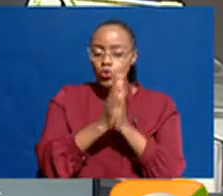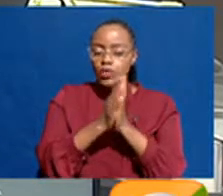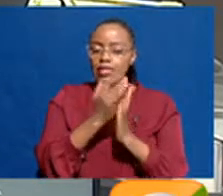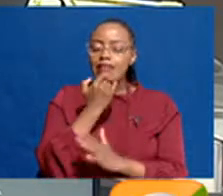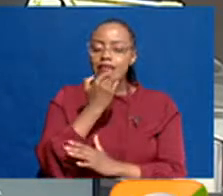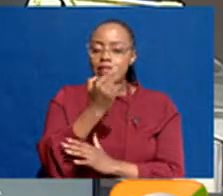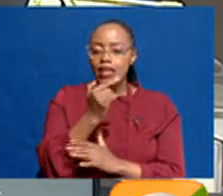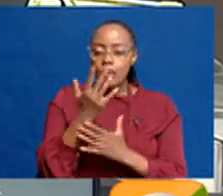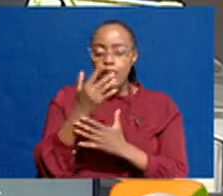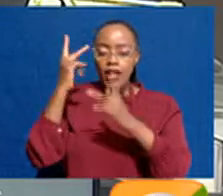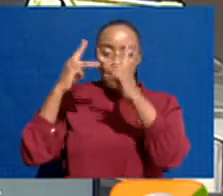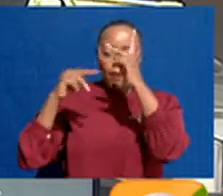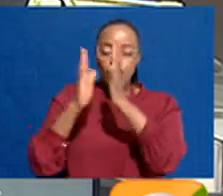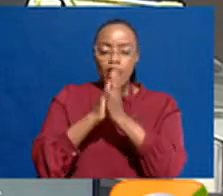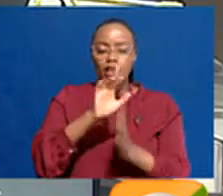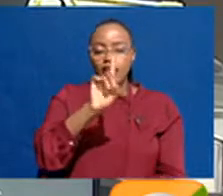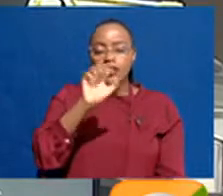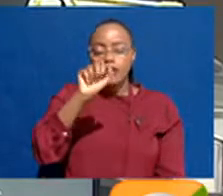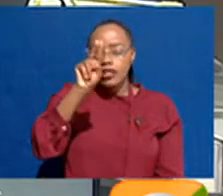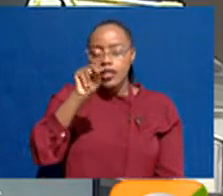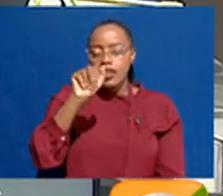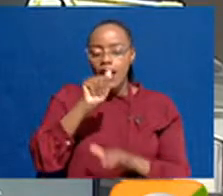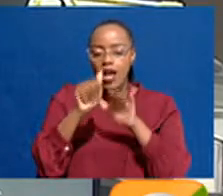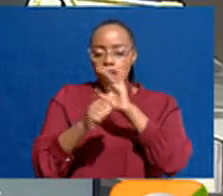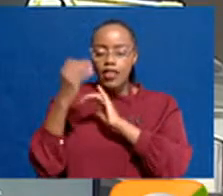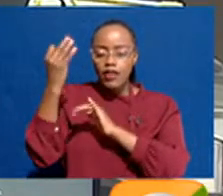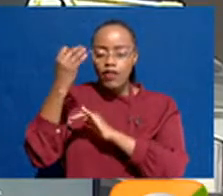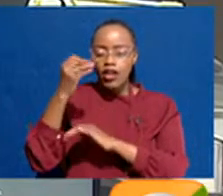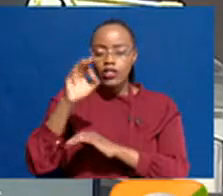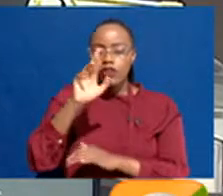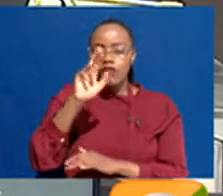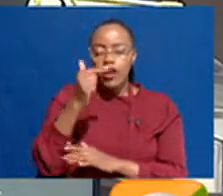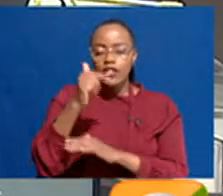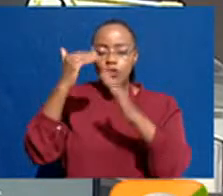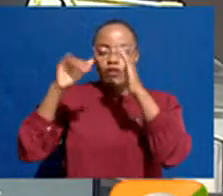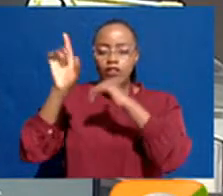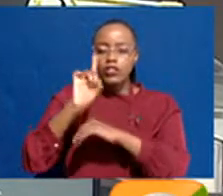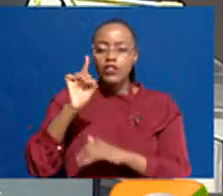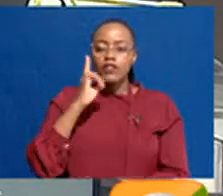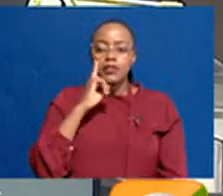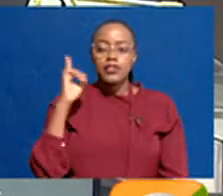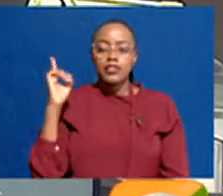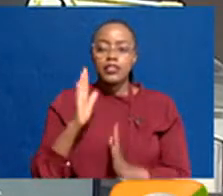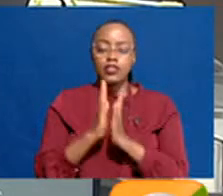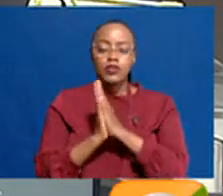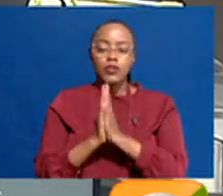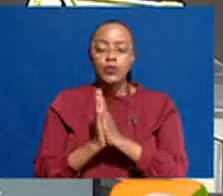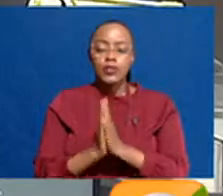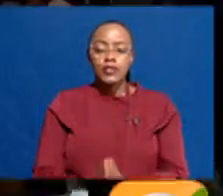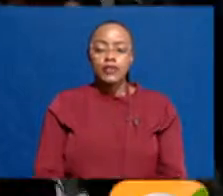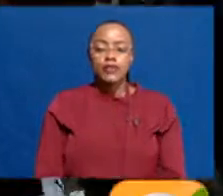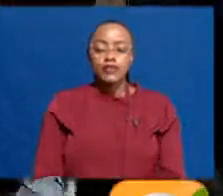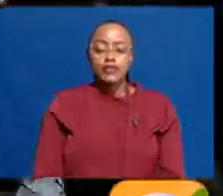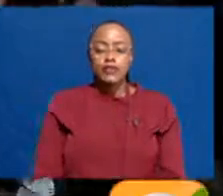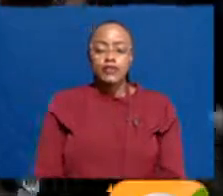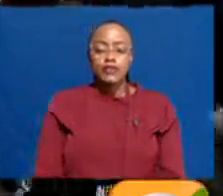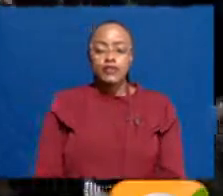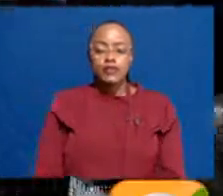a professor and dean in the Faculty of Arts at the University of Nairobi. Mary Mwoki was there.